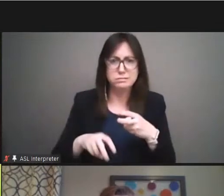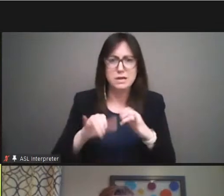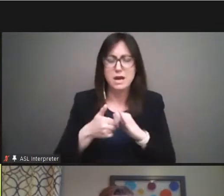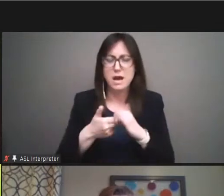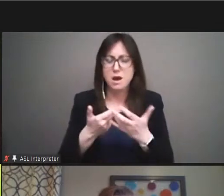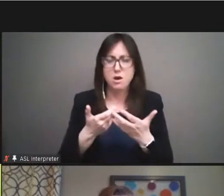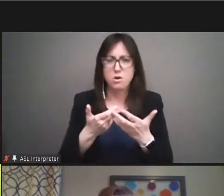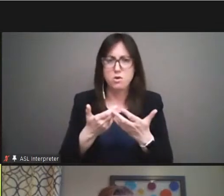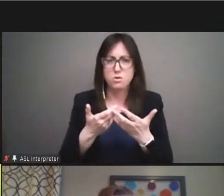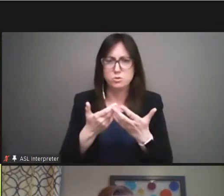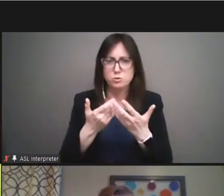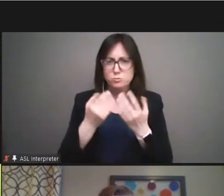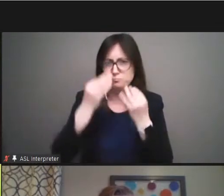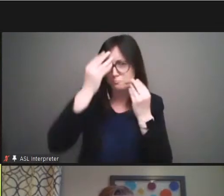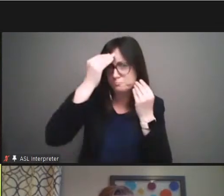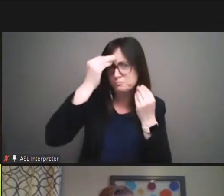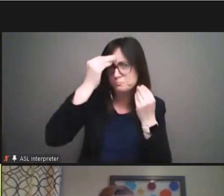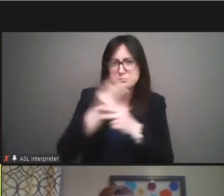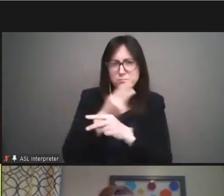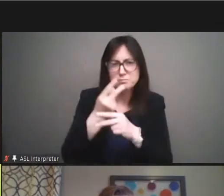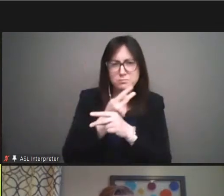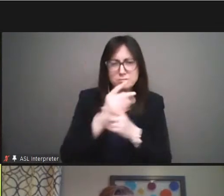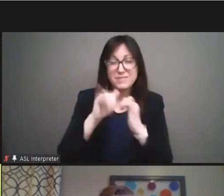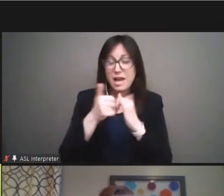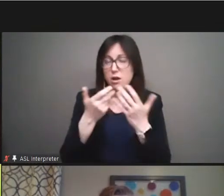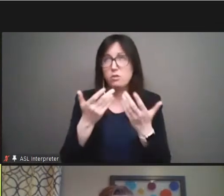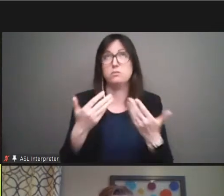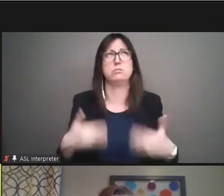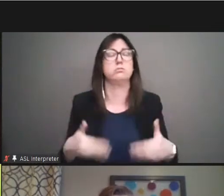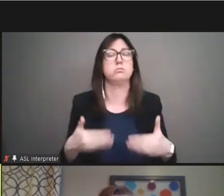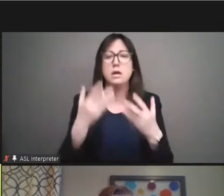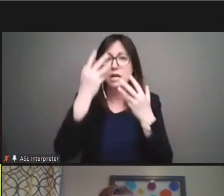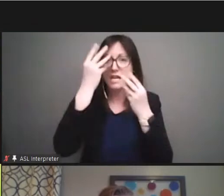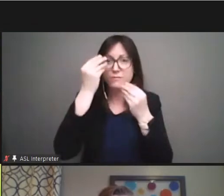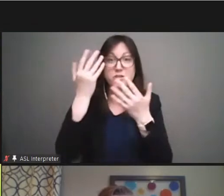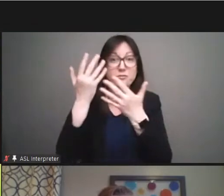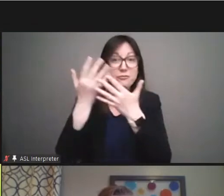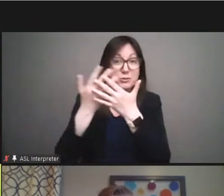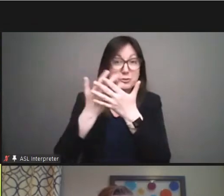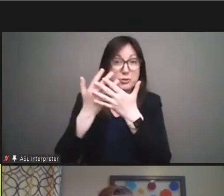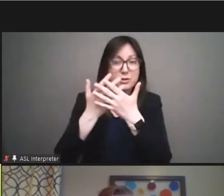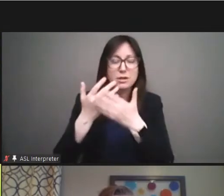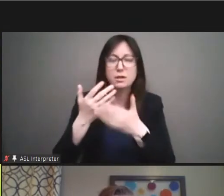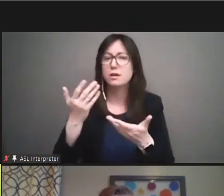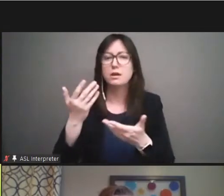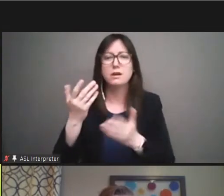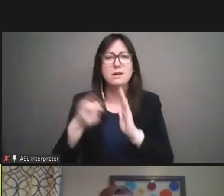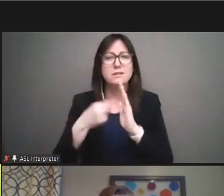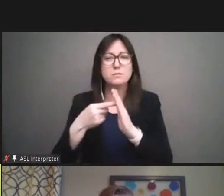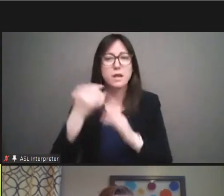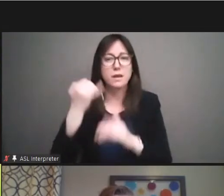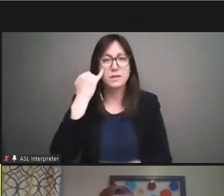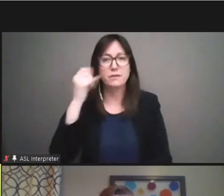could say, and kind of filter everything. So even things like simple questions like what